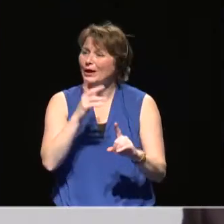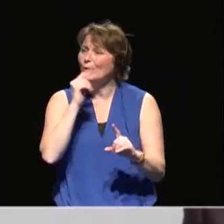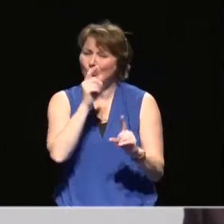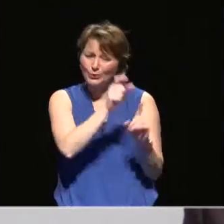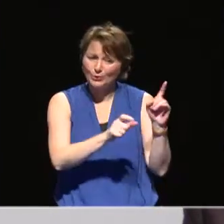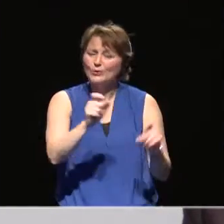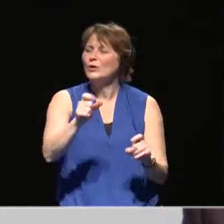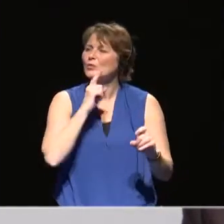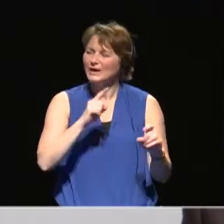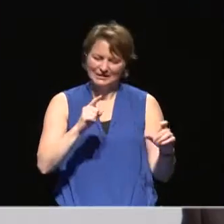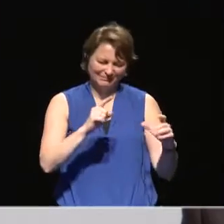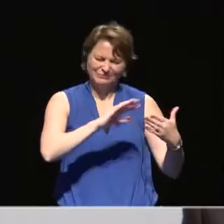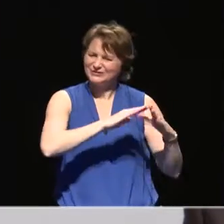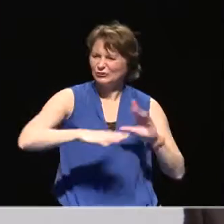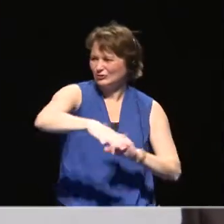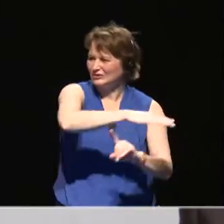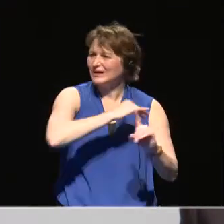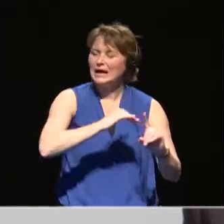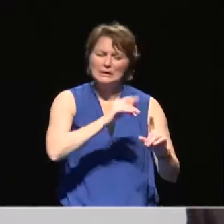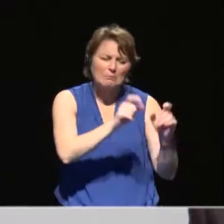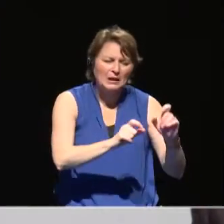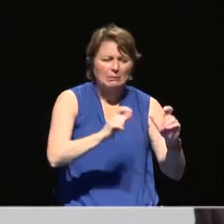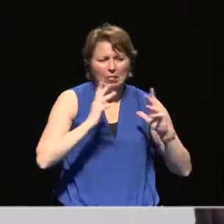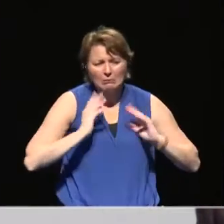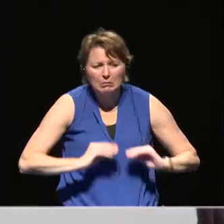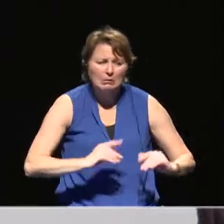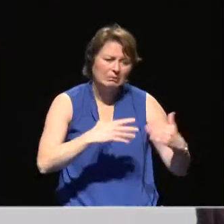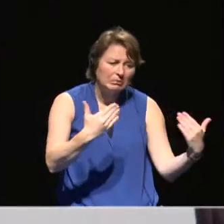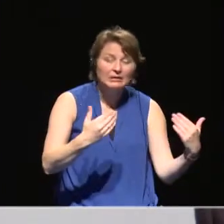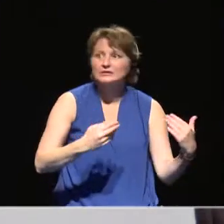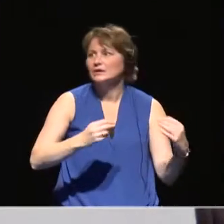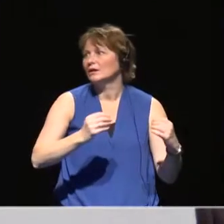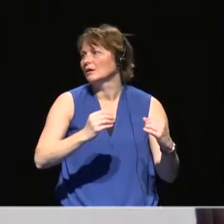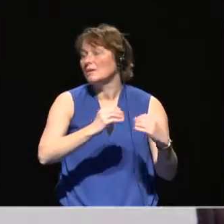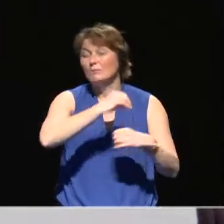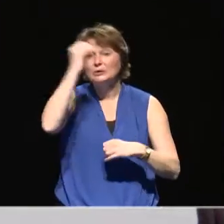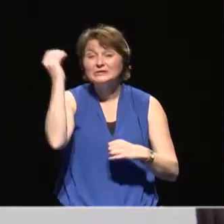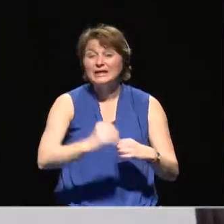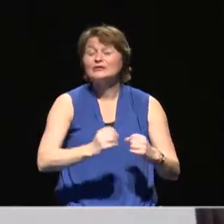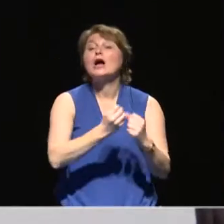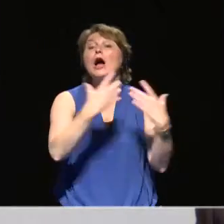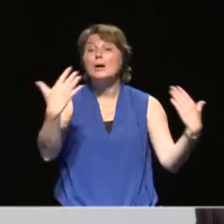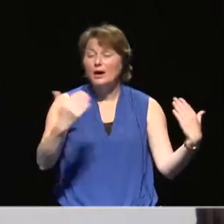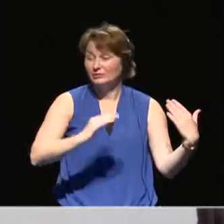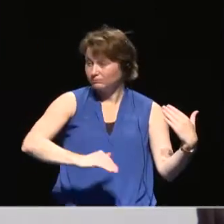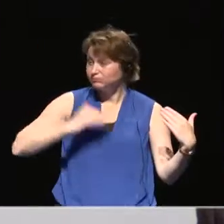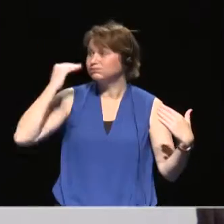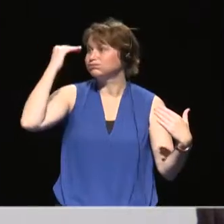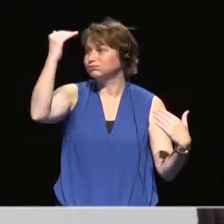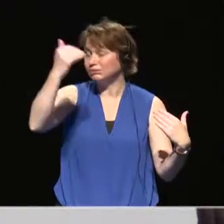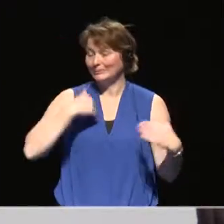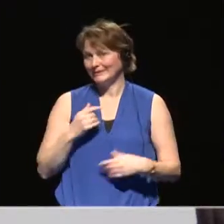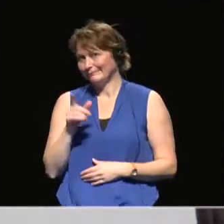of society. And the high perception of corruption between citizens, I know something about it, I'm from Italy,